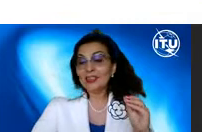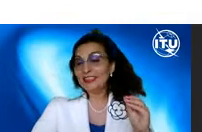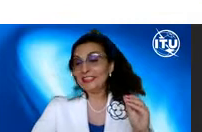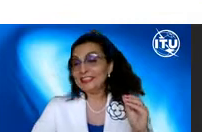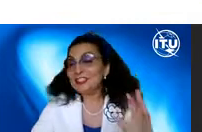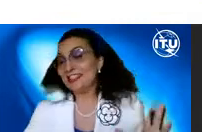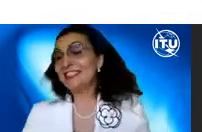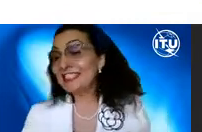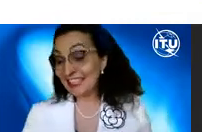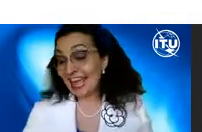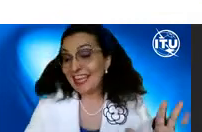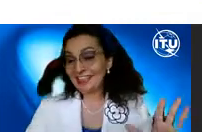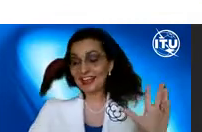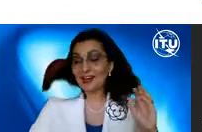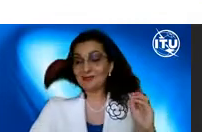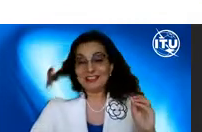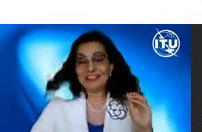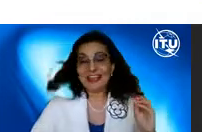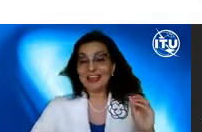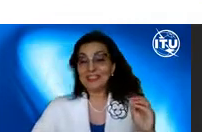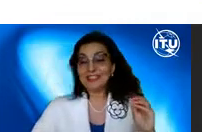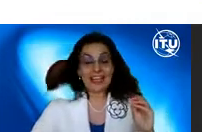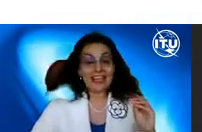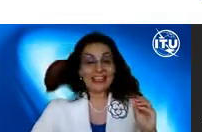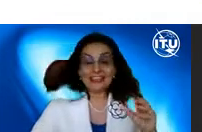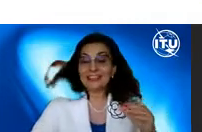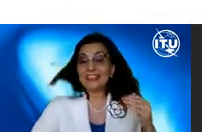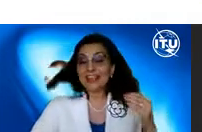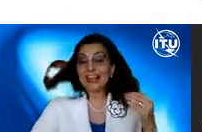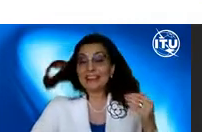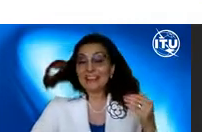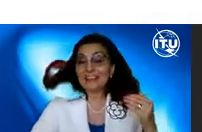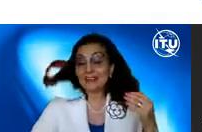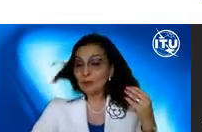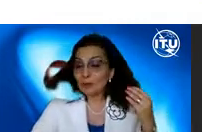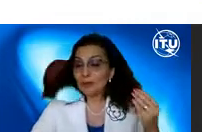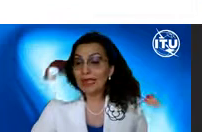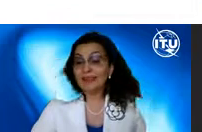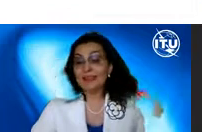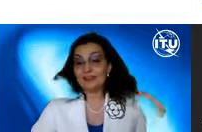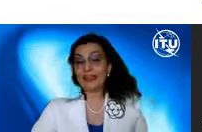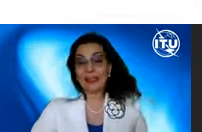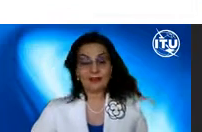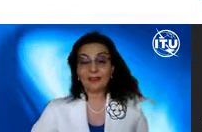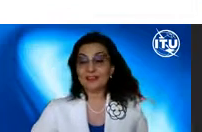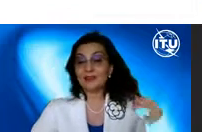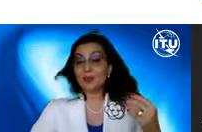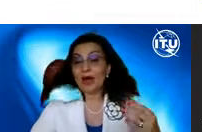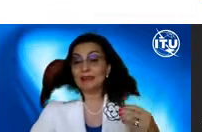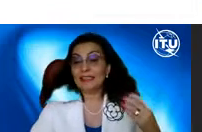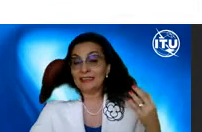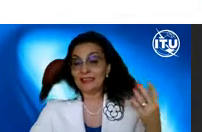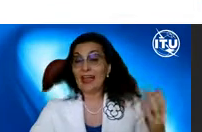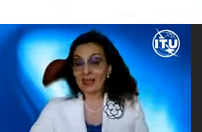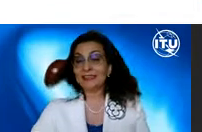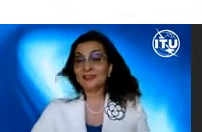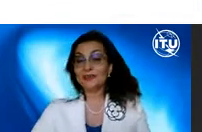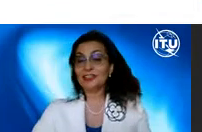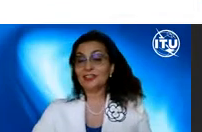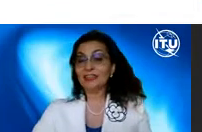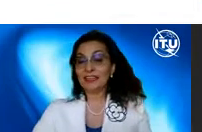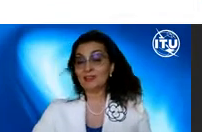principle 6 A's, I would say, and has mainly 3 levels. One is